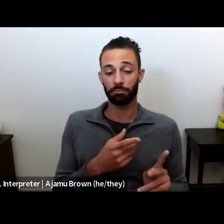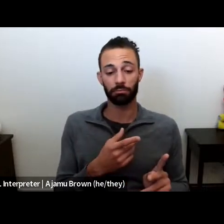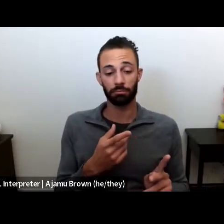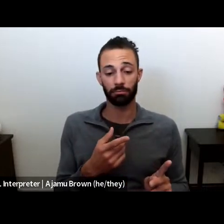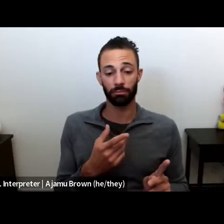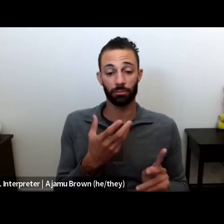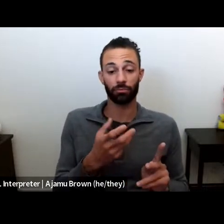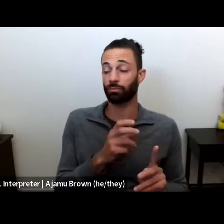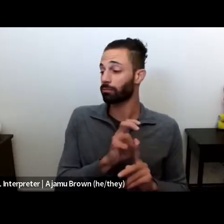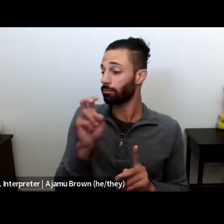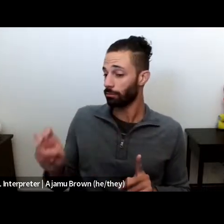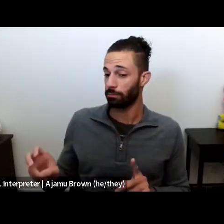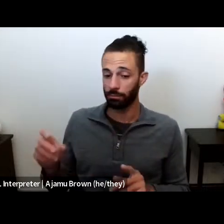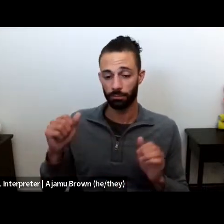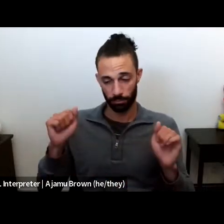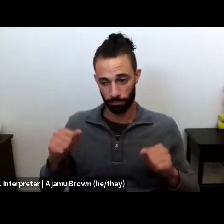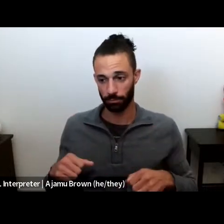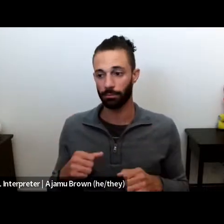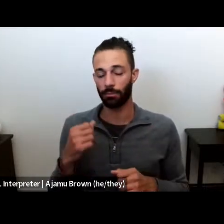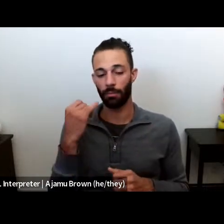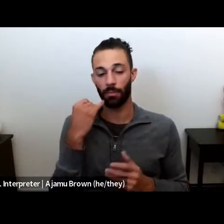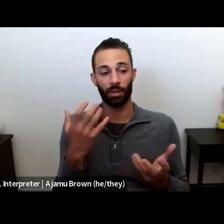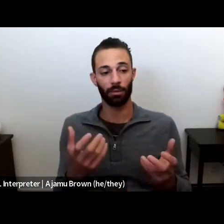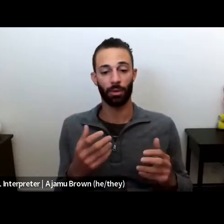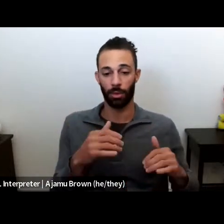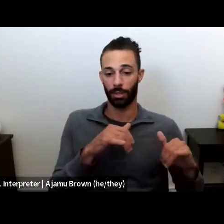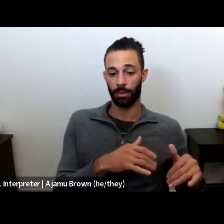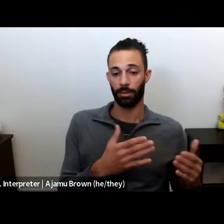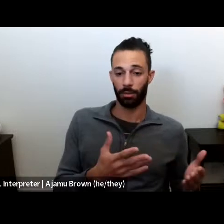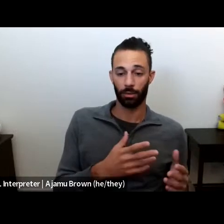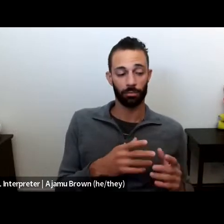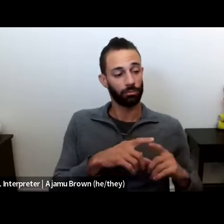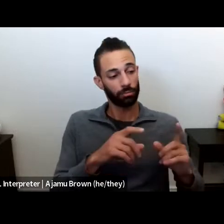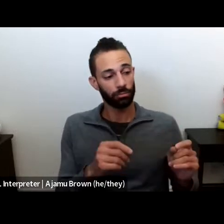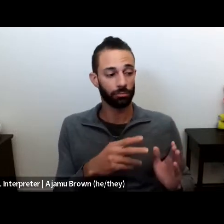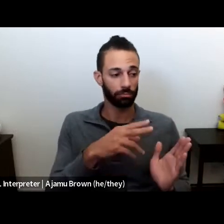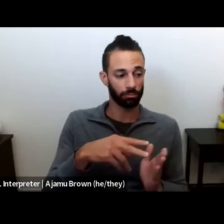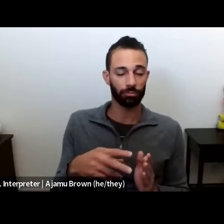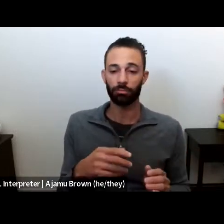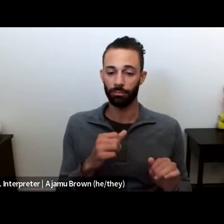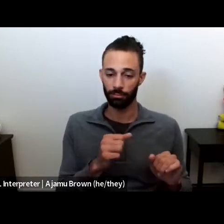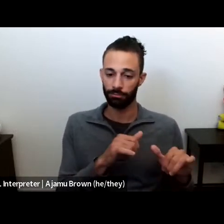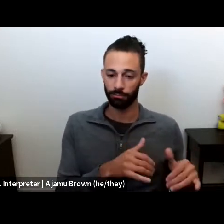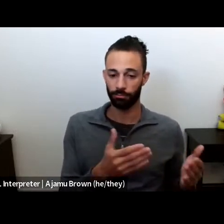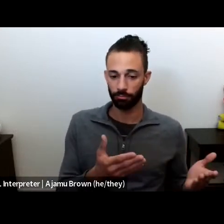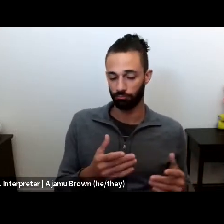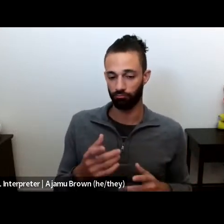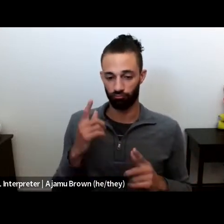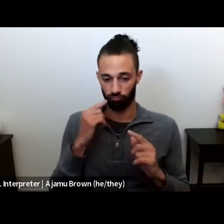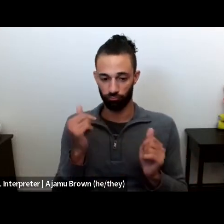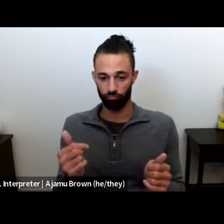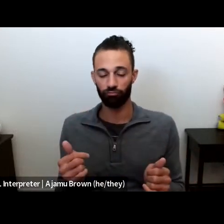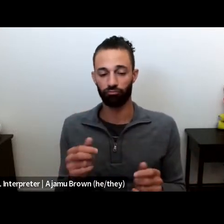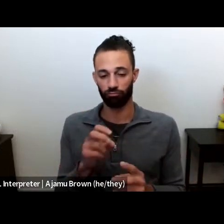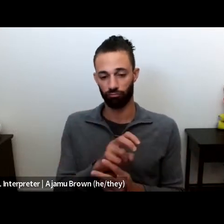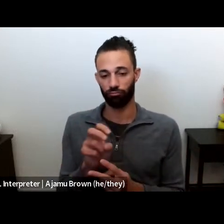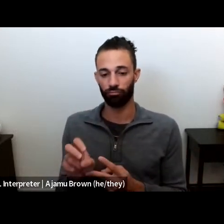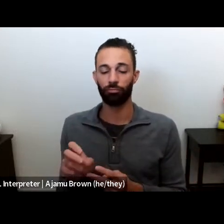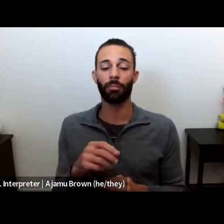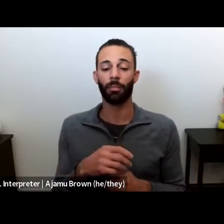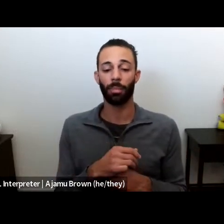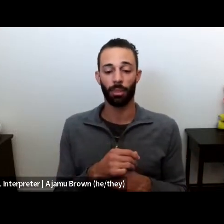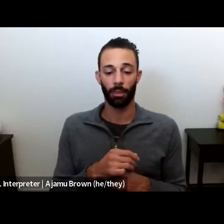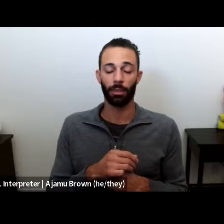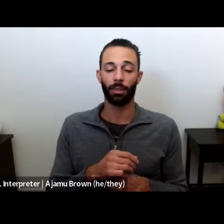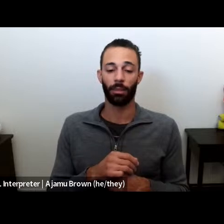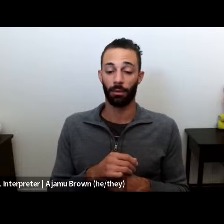cards read, we'll just let you all hang out in there for a minute until it's all over. Uh, yeah, hope you all